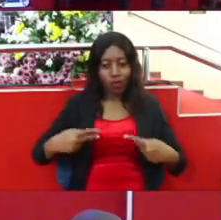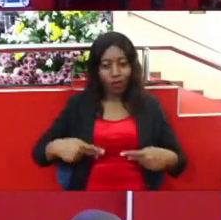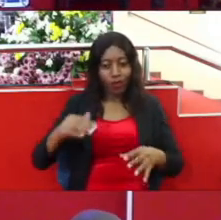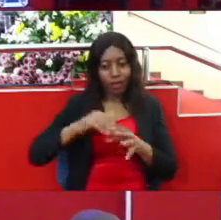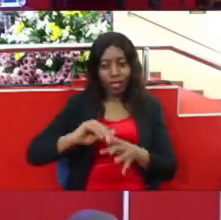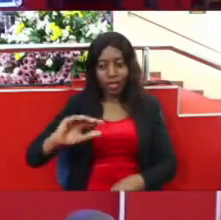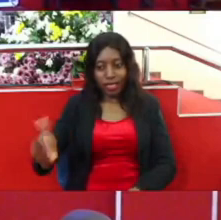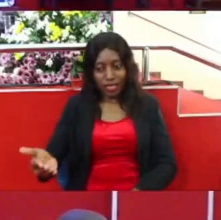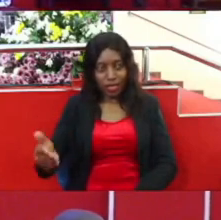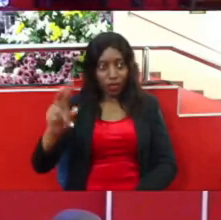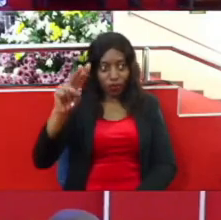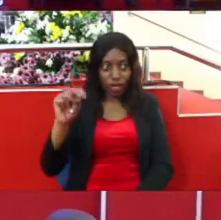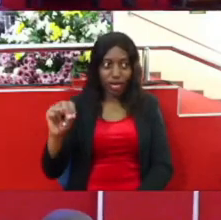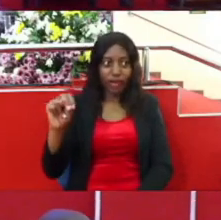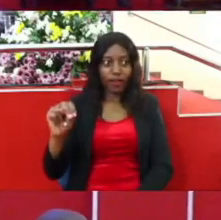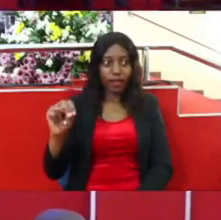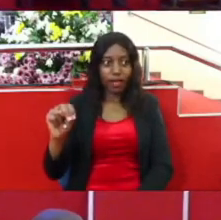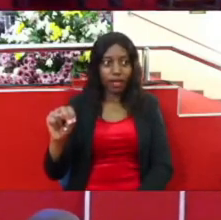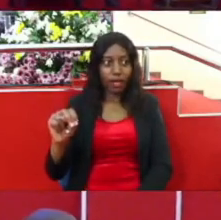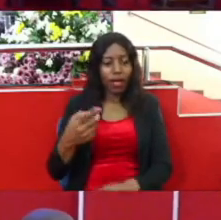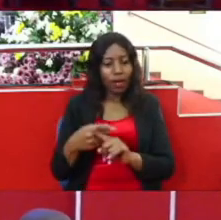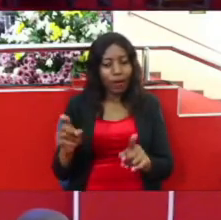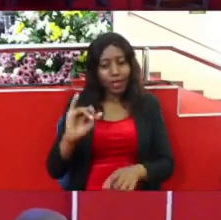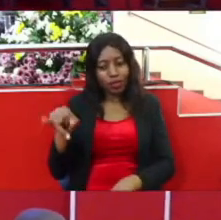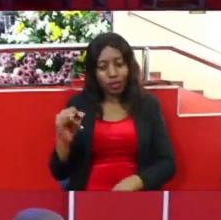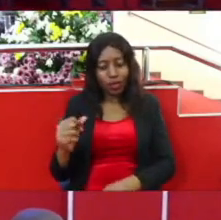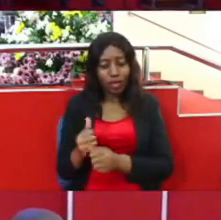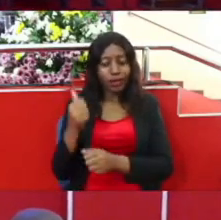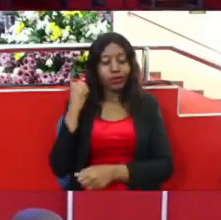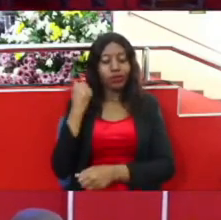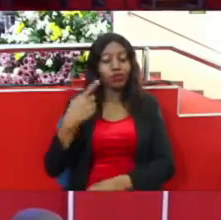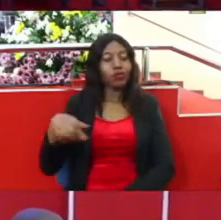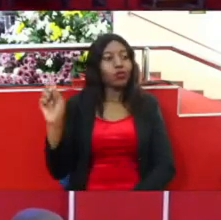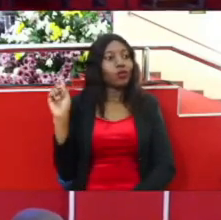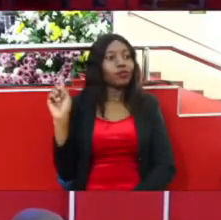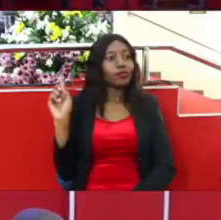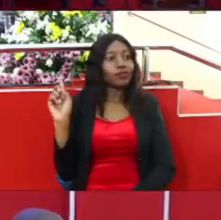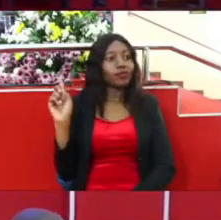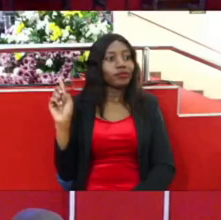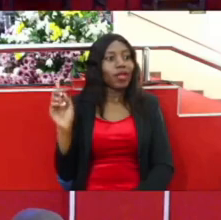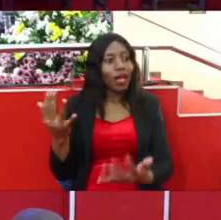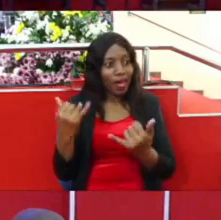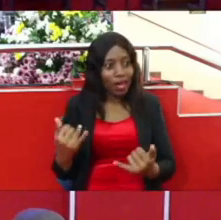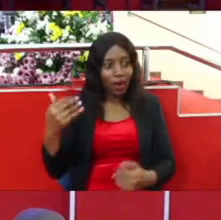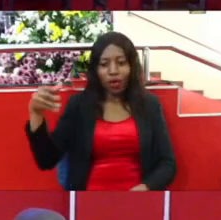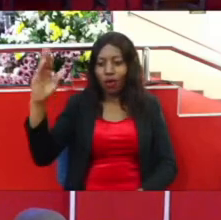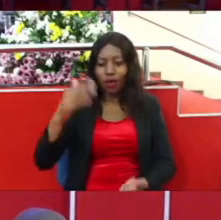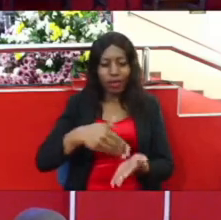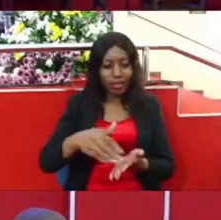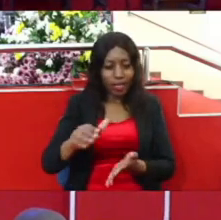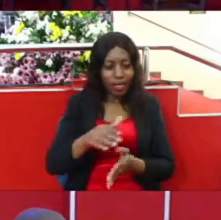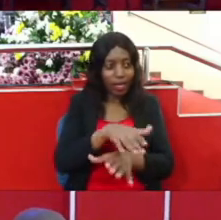wa Nineve. And he refuses to go. Na anakataa kwenda. And God sends a fish. Mungu anatuma samaki. Swallows